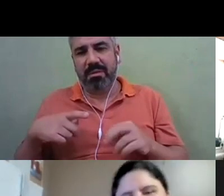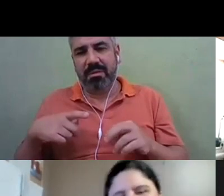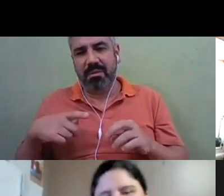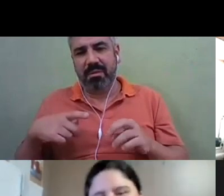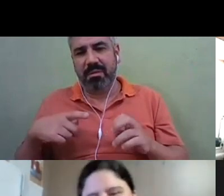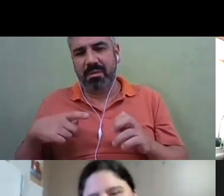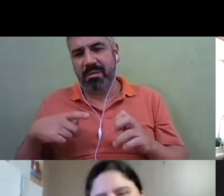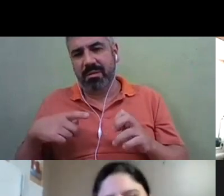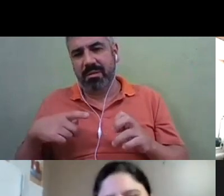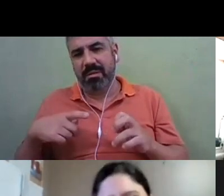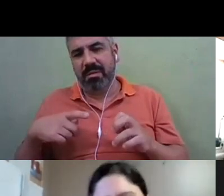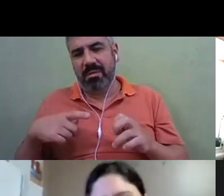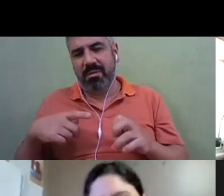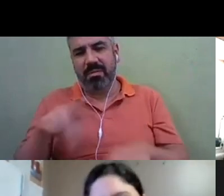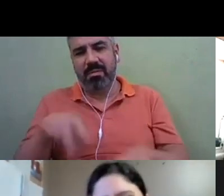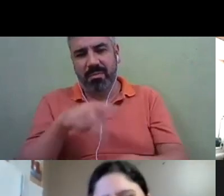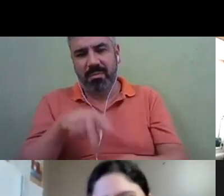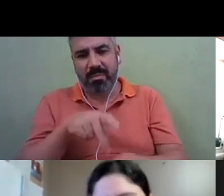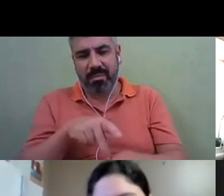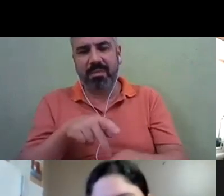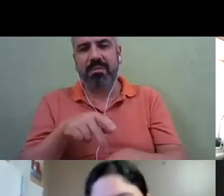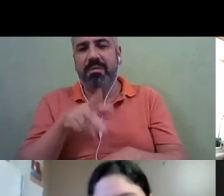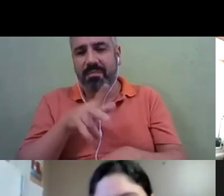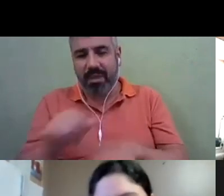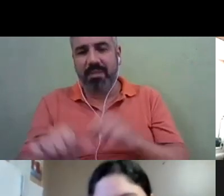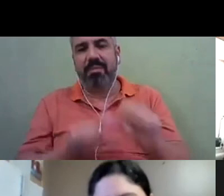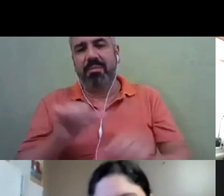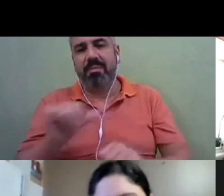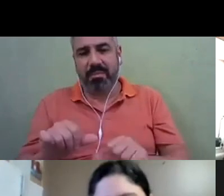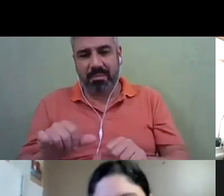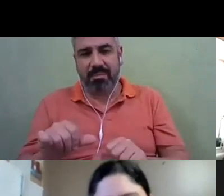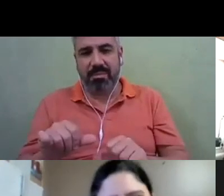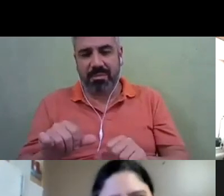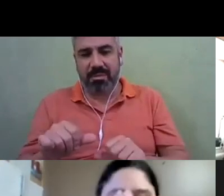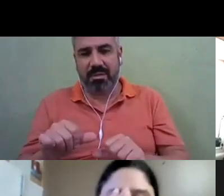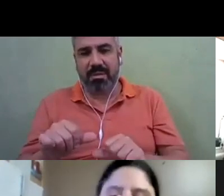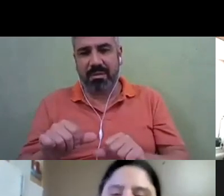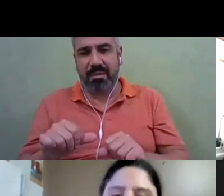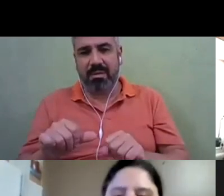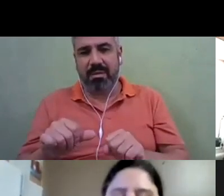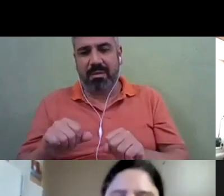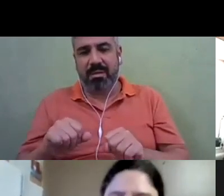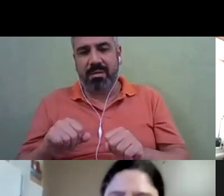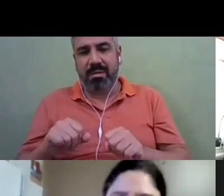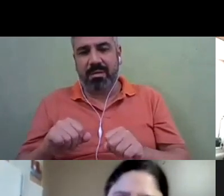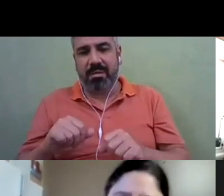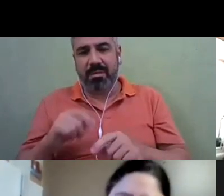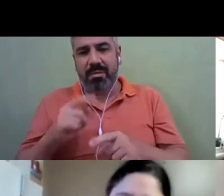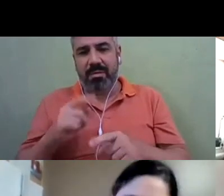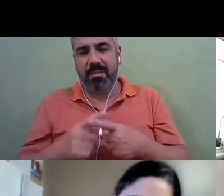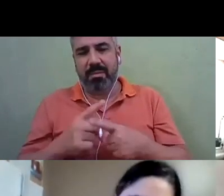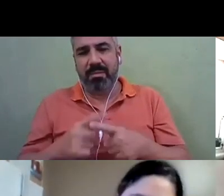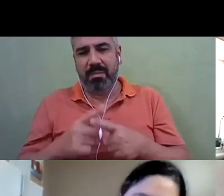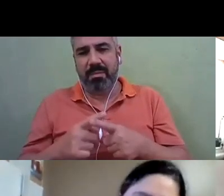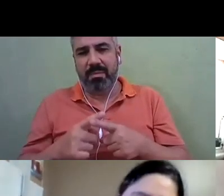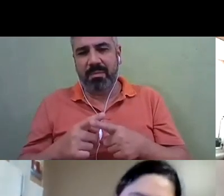you can't solve these problems with a single individual. What you guys have produced in this community of, I mean, last week